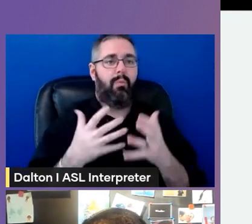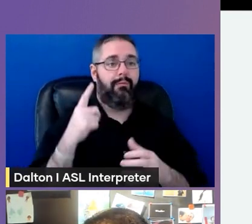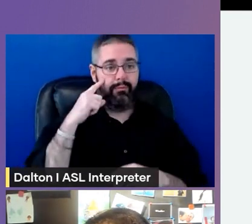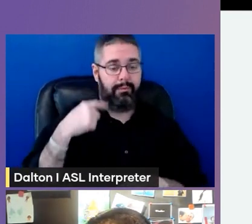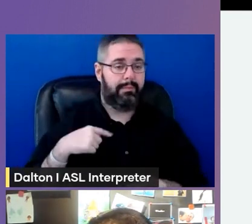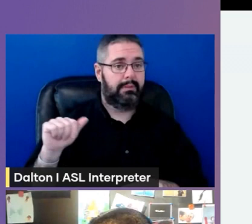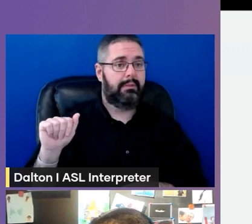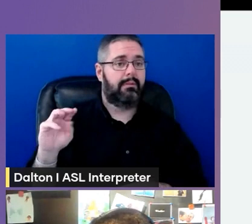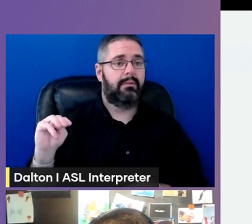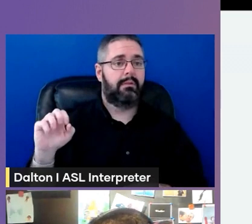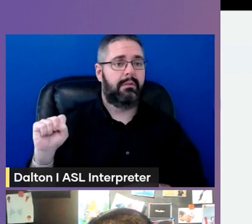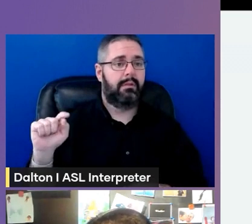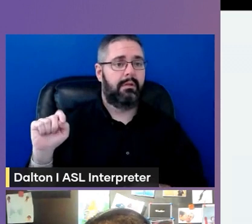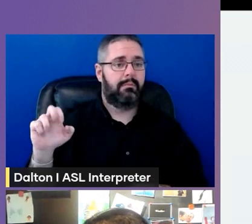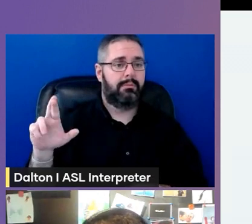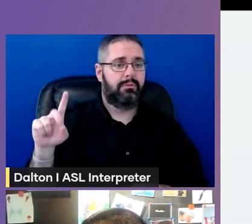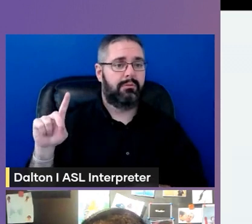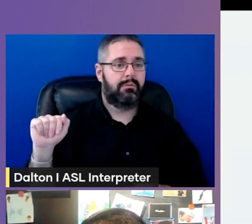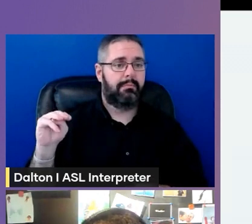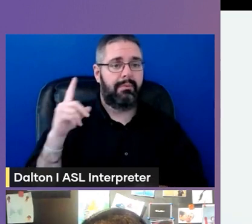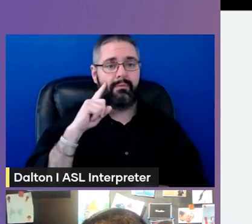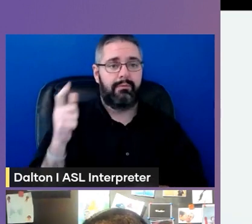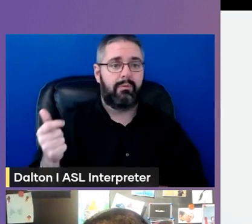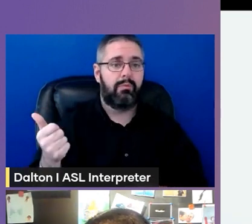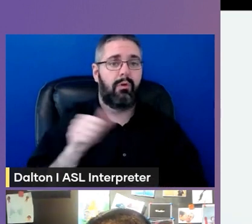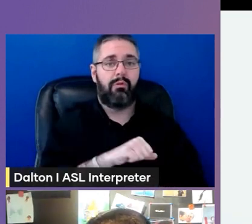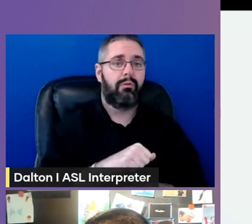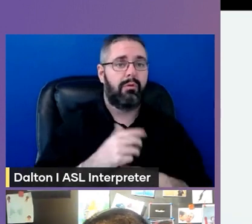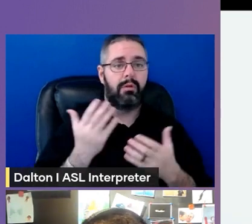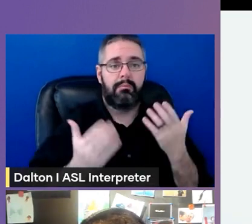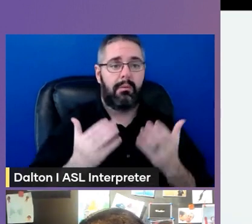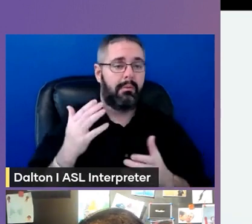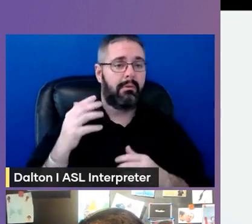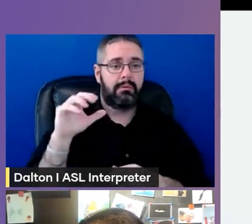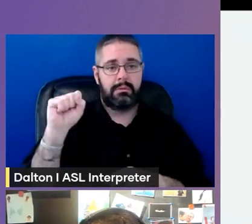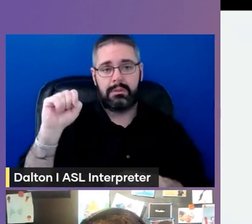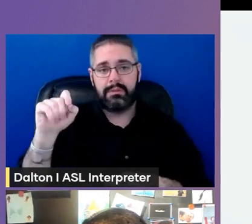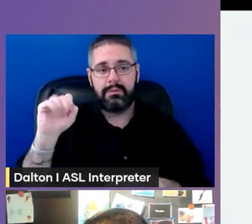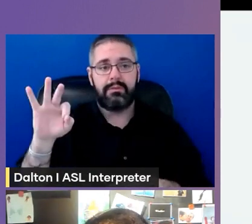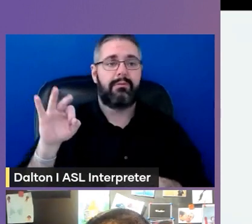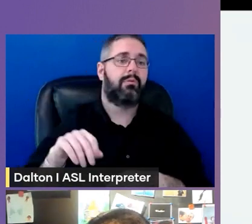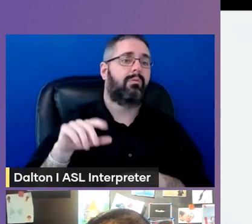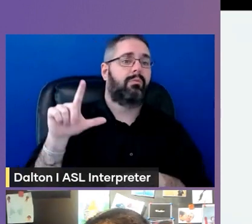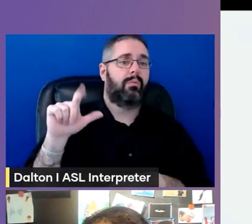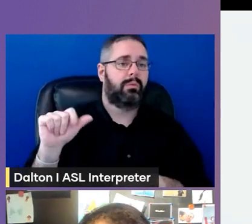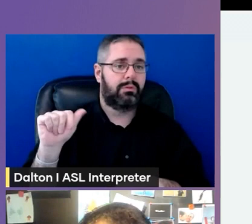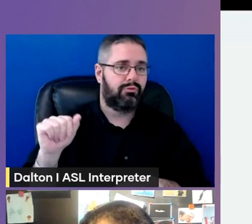For Fokke, it's going to be probably San Francisco or Los Angeles.